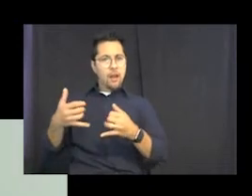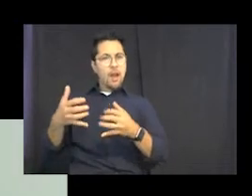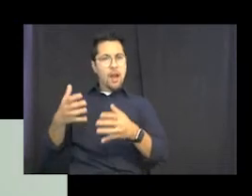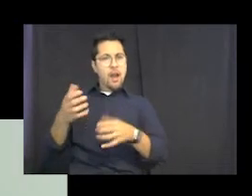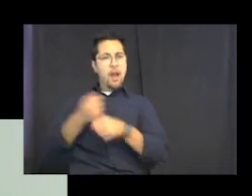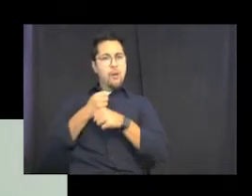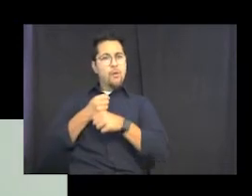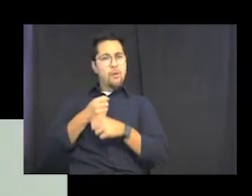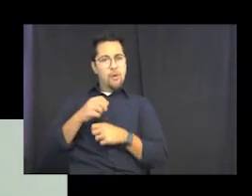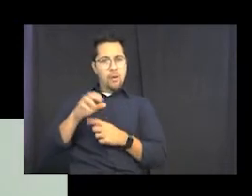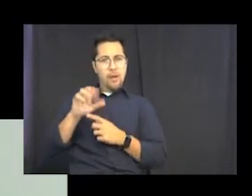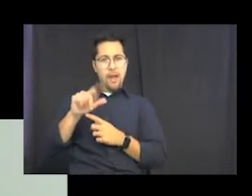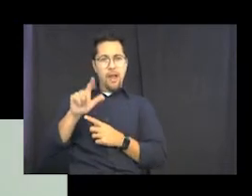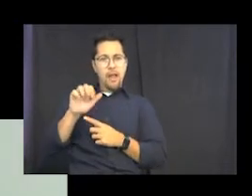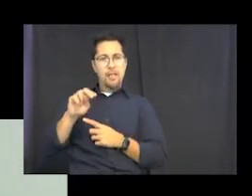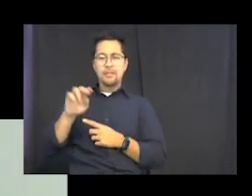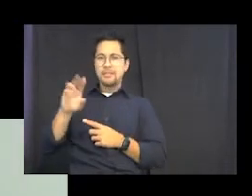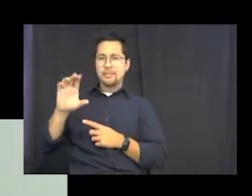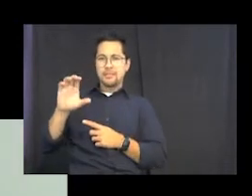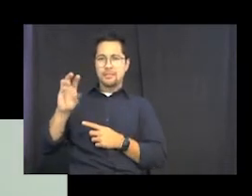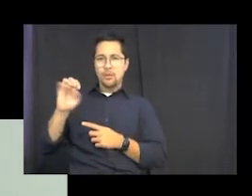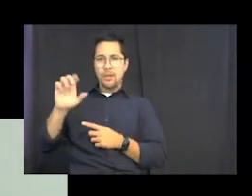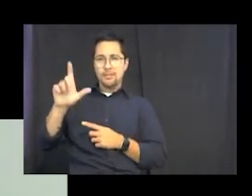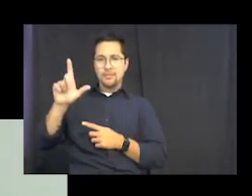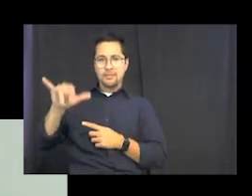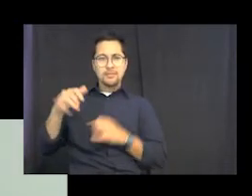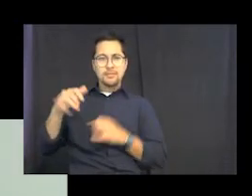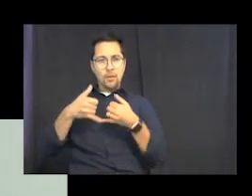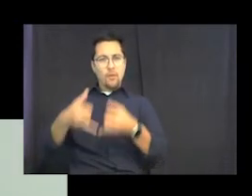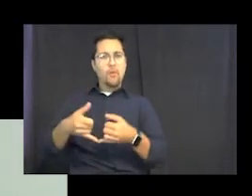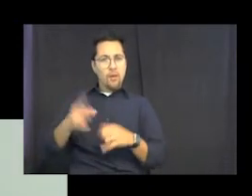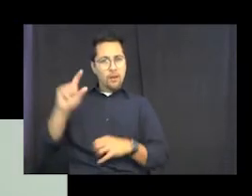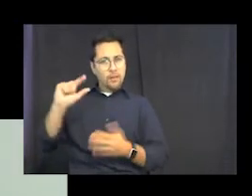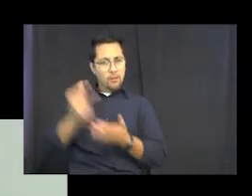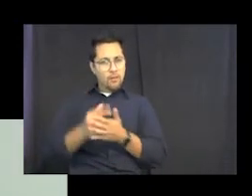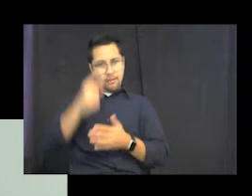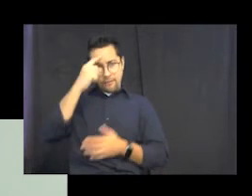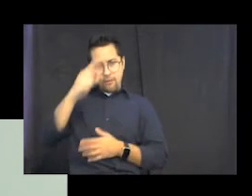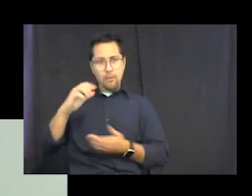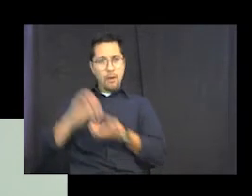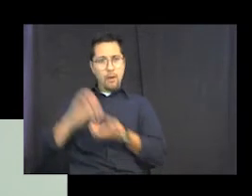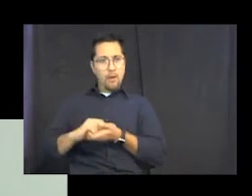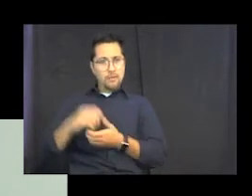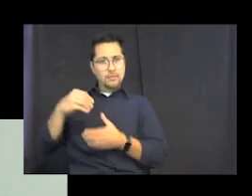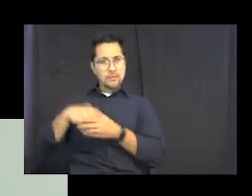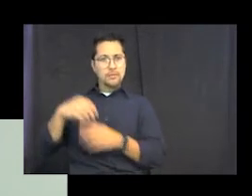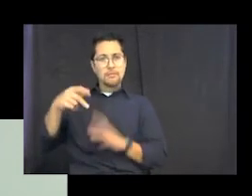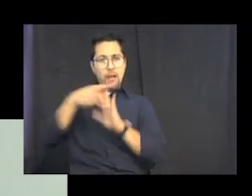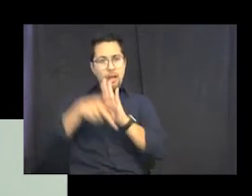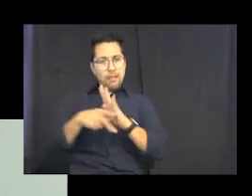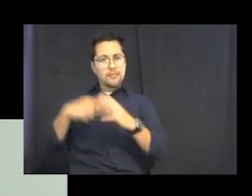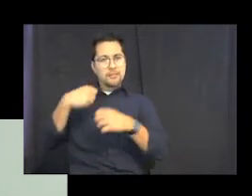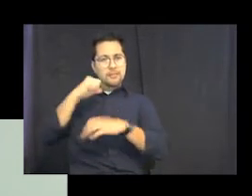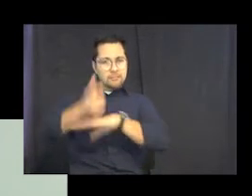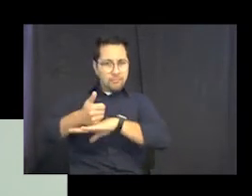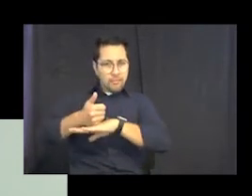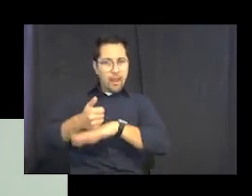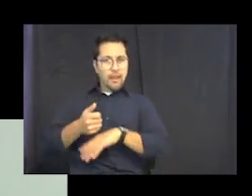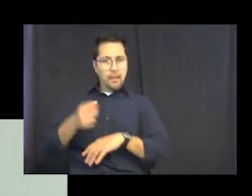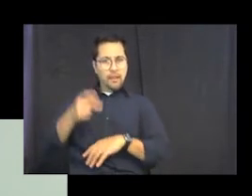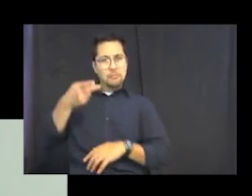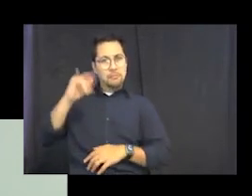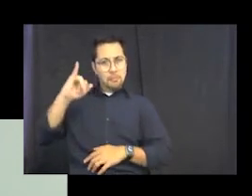Wells Award at the graduation of Partners Policy Marketing on